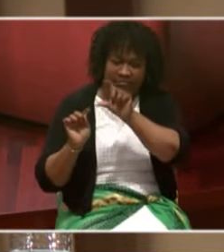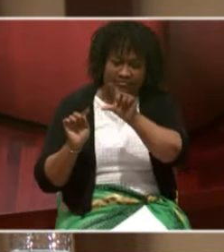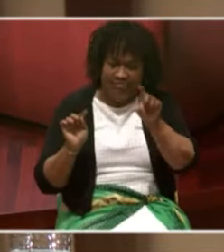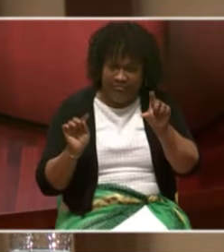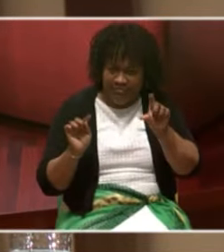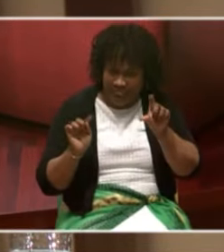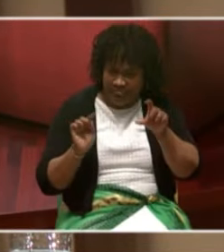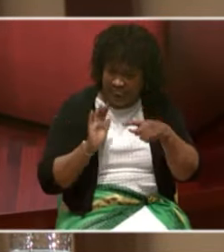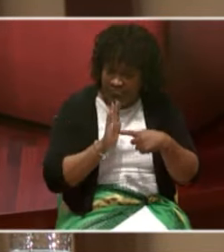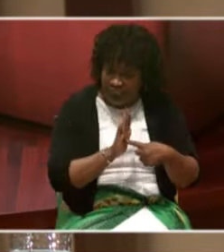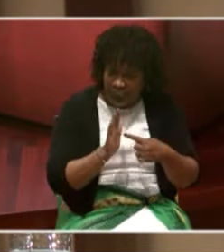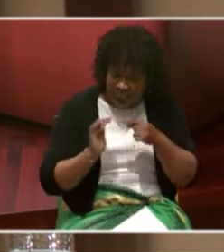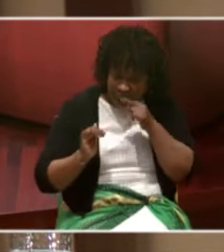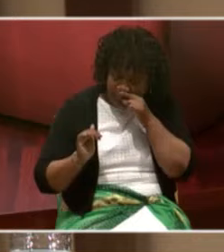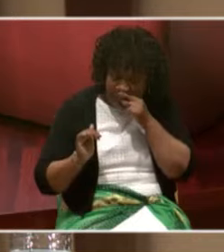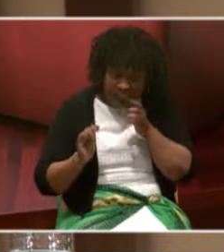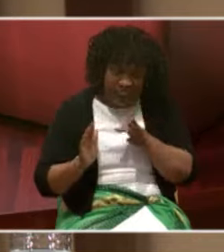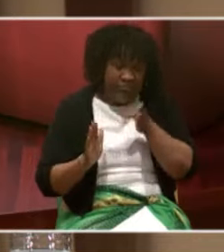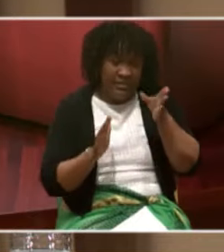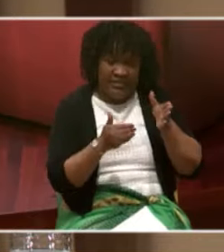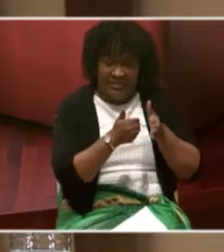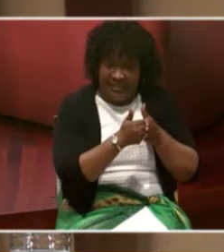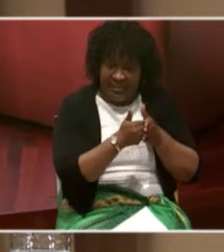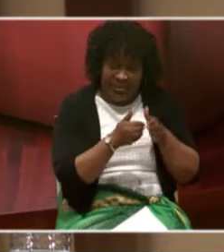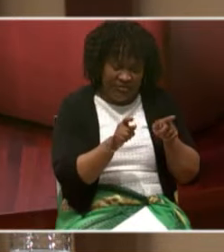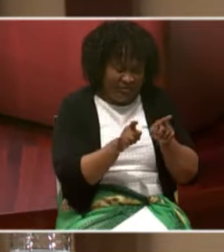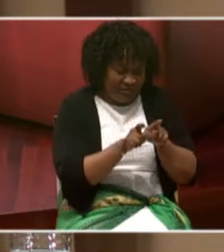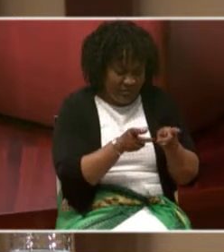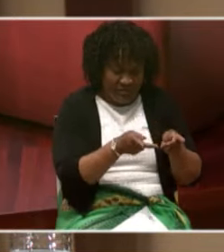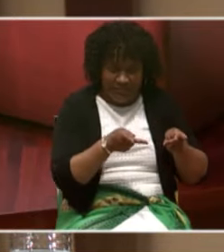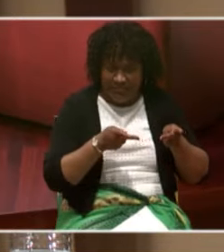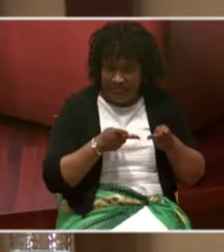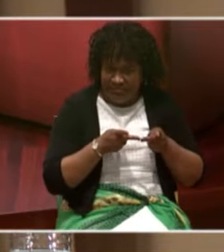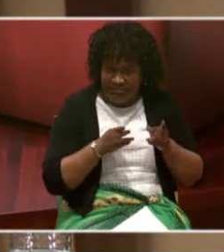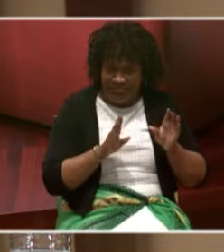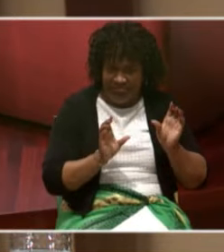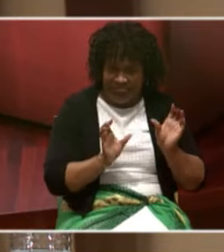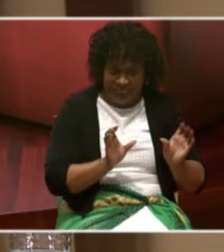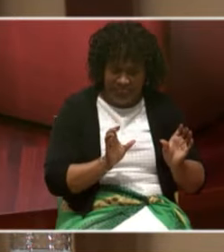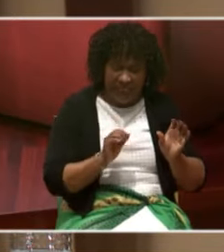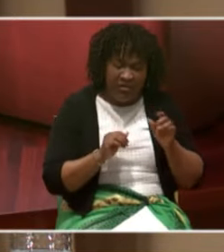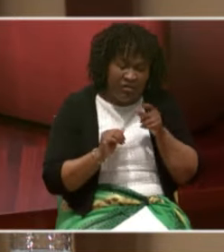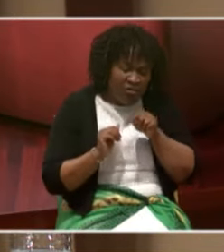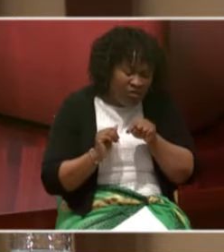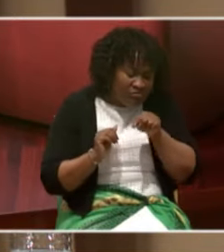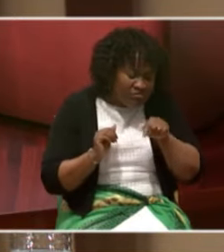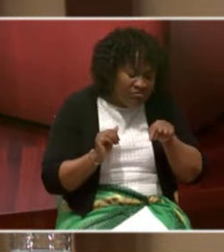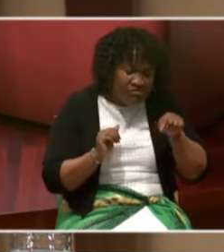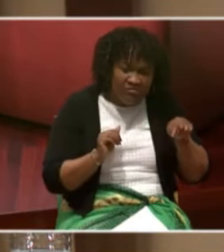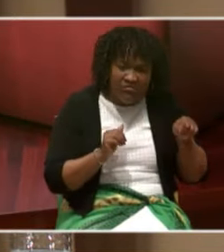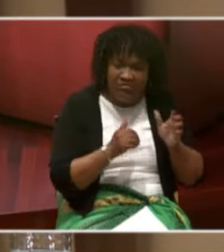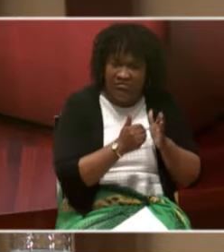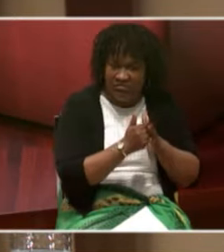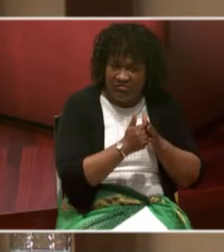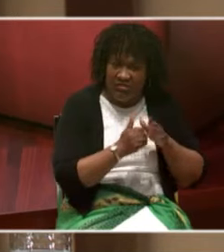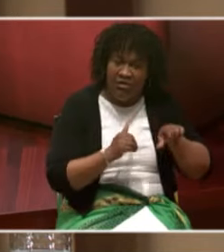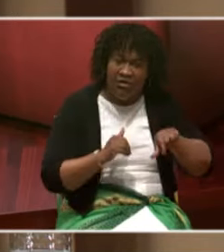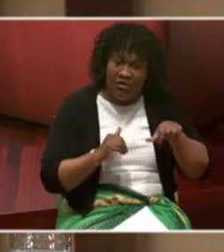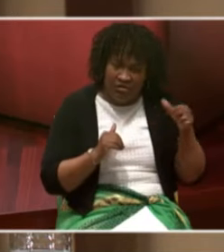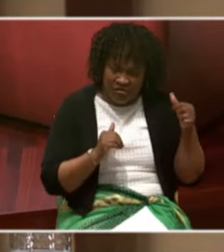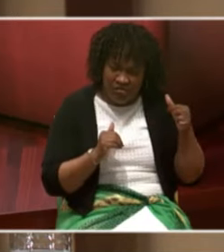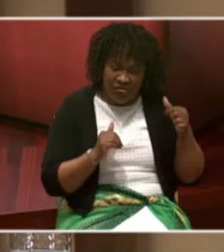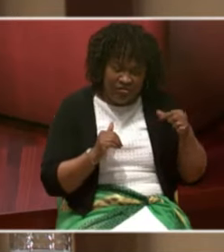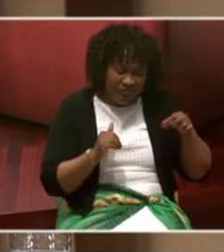to that corner to try to hold the house down with our little bodies. When the other corner appeared to be lifted, she had us to walk to that side. We were